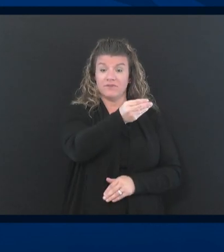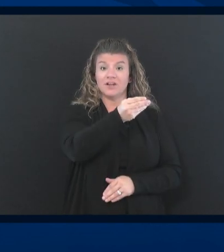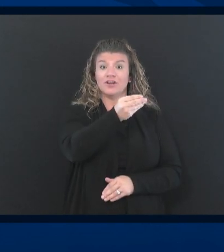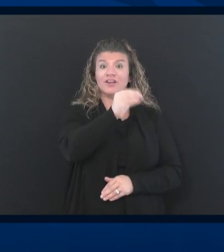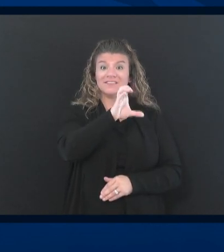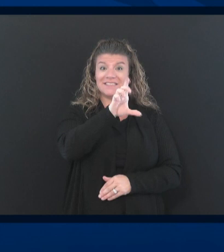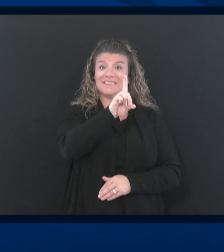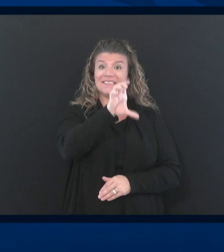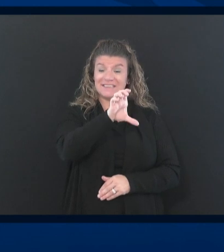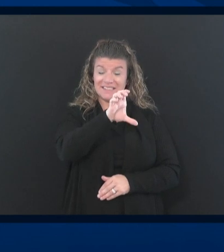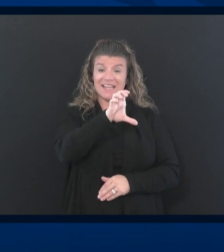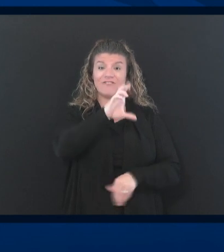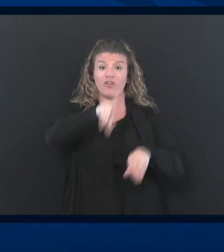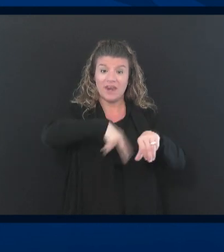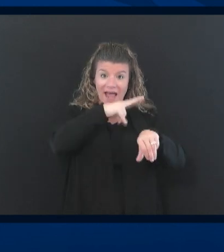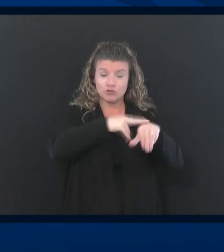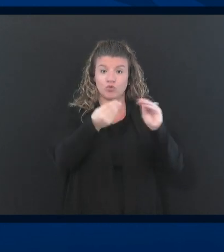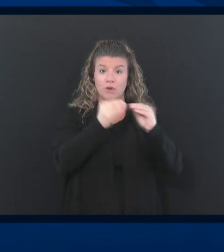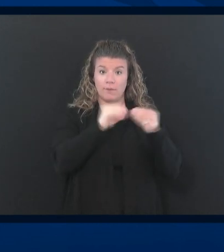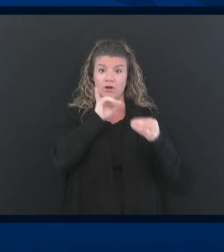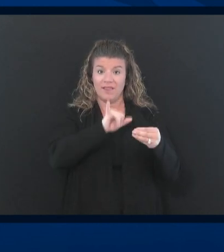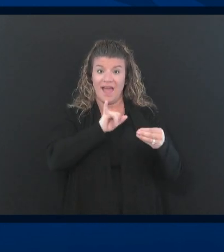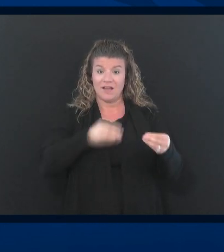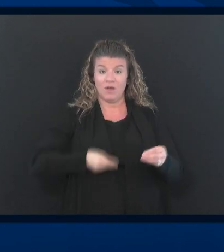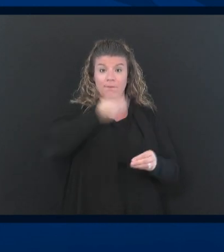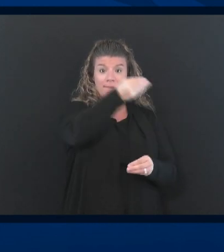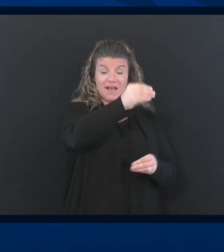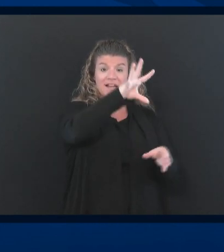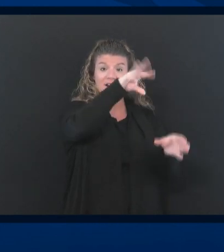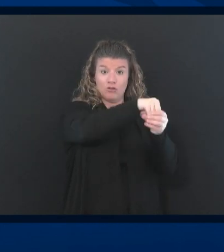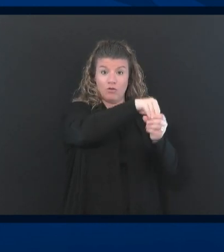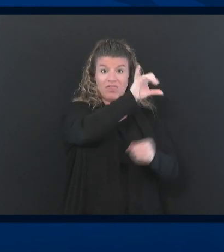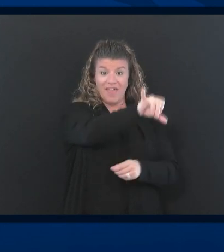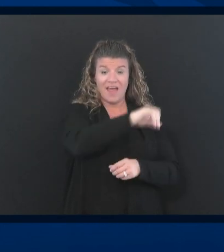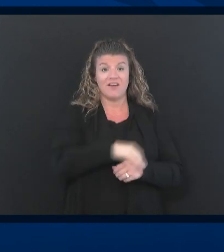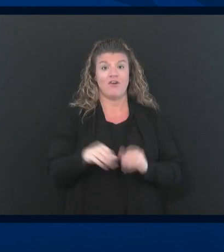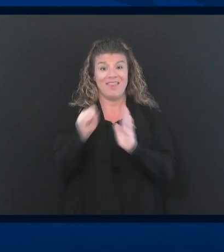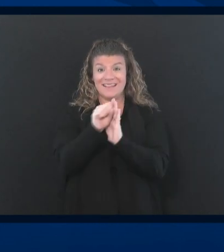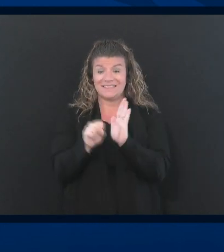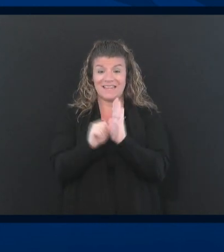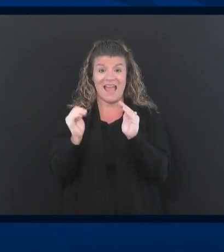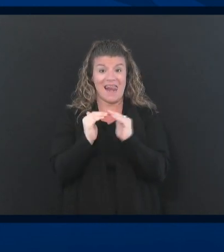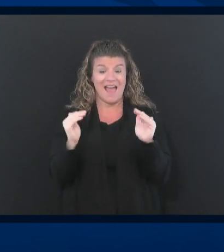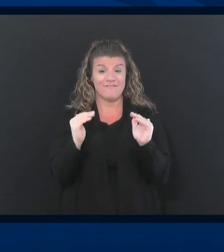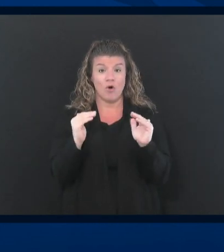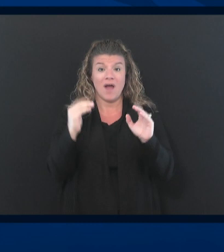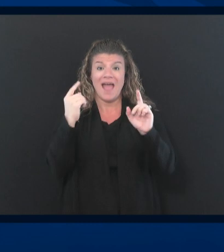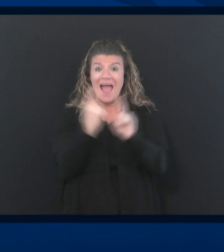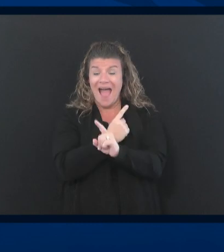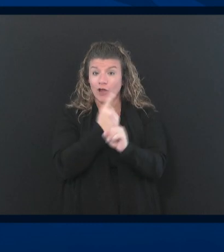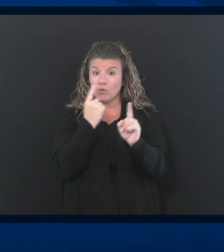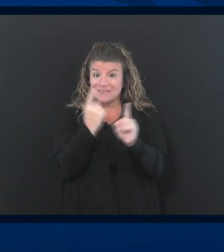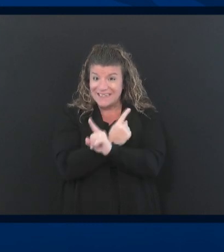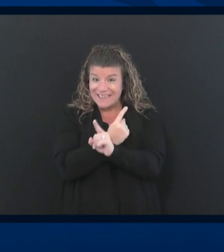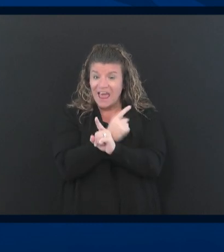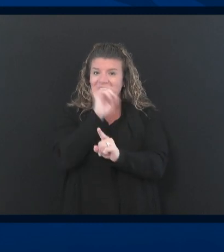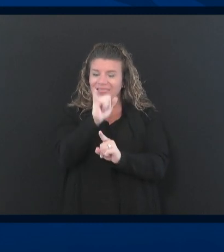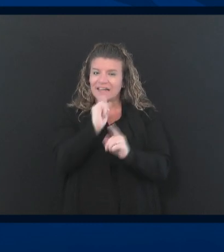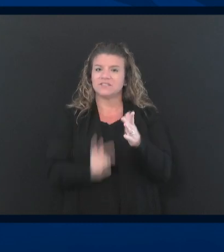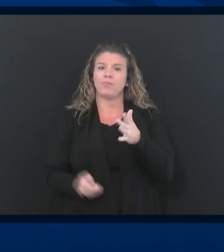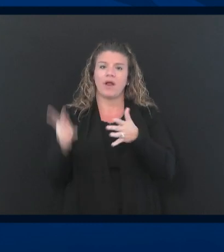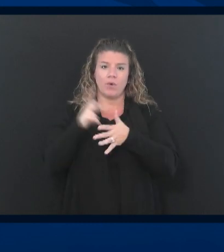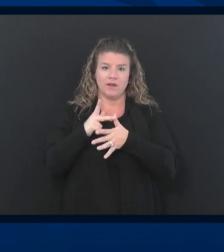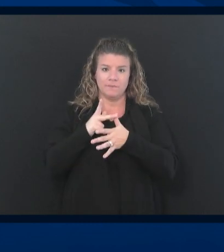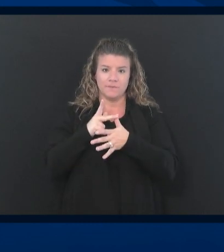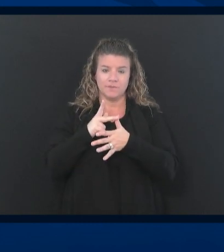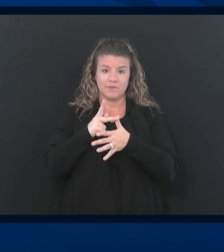and Prevention and all of our national numbers. So at the state level, accuracy is really the absolute priority. It's